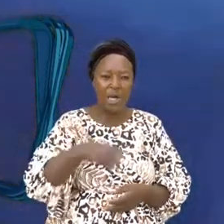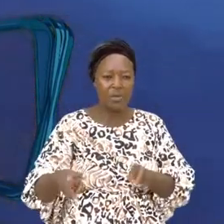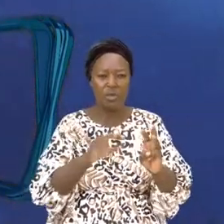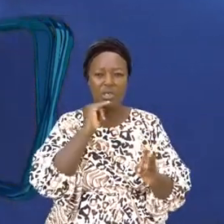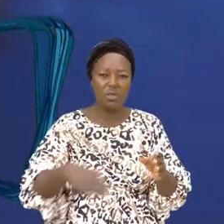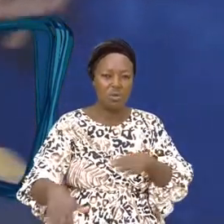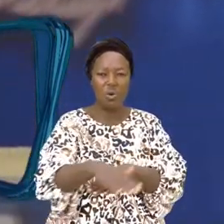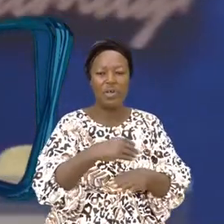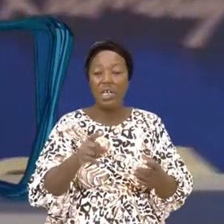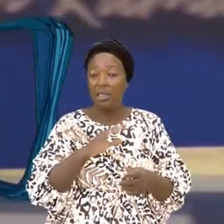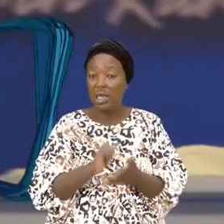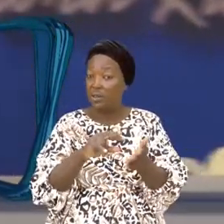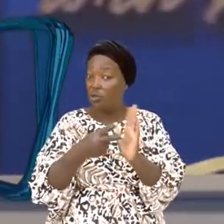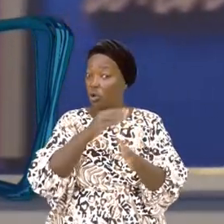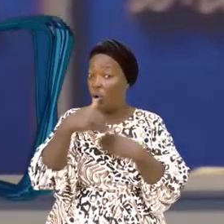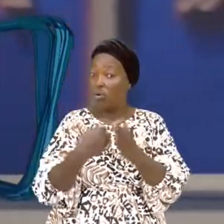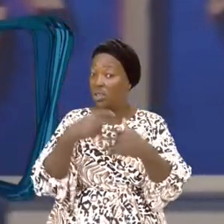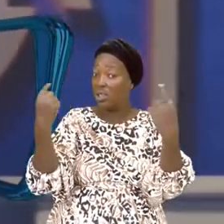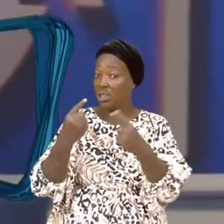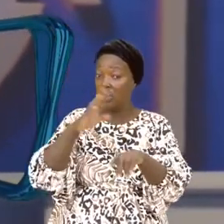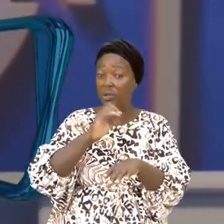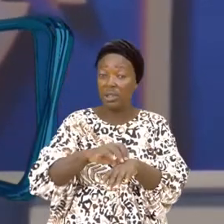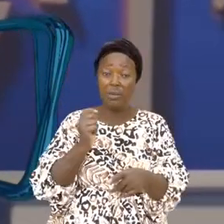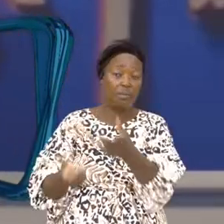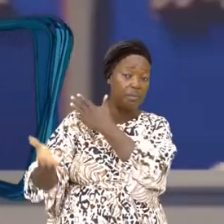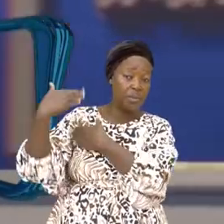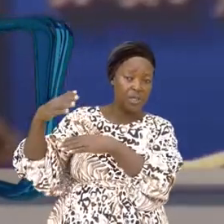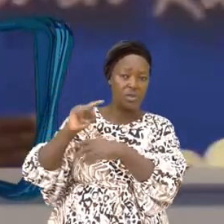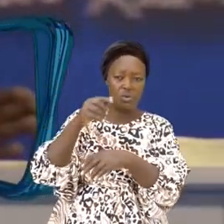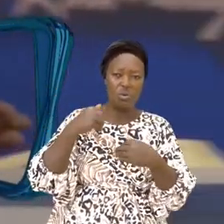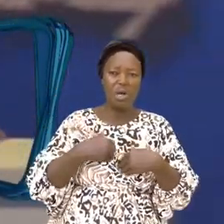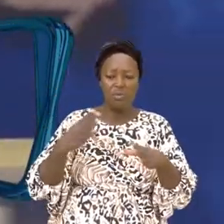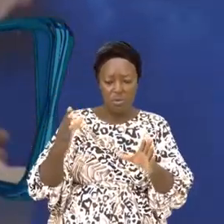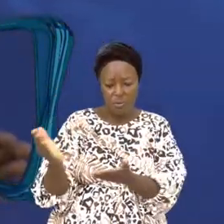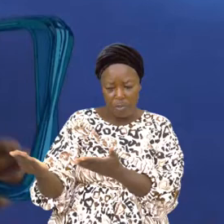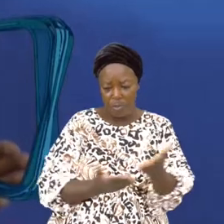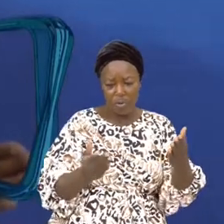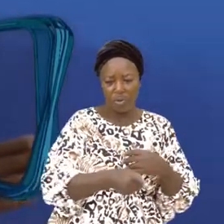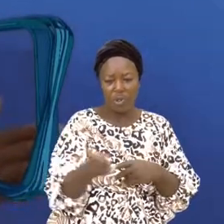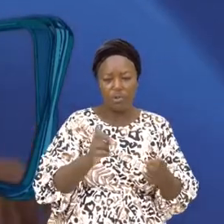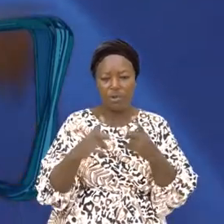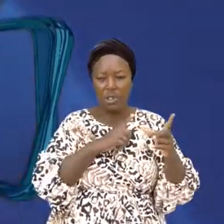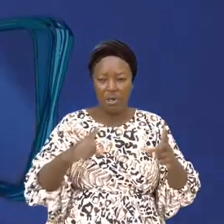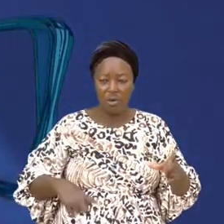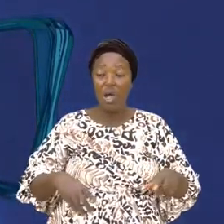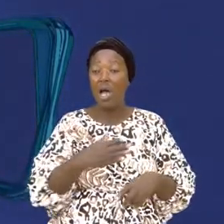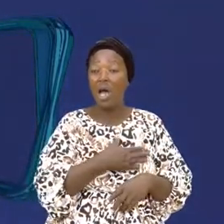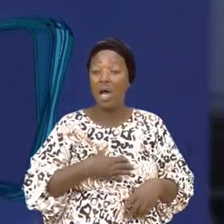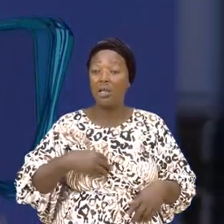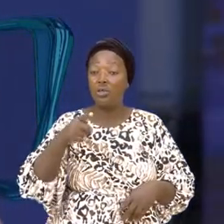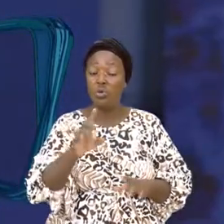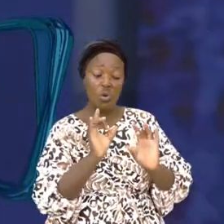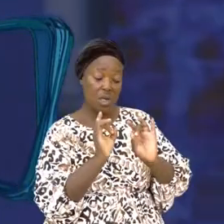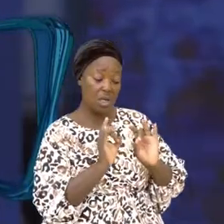the transgressions of the past, all the sins of the past, you have brought them to the Lord, and you